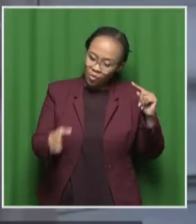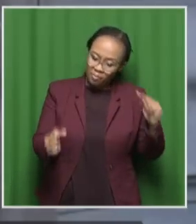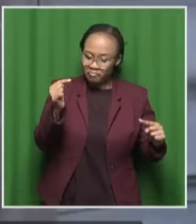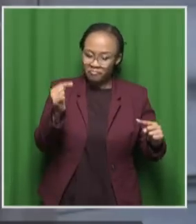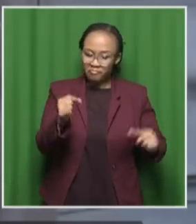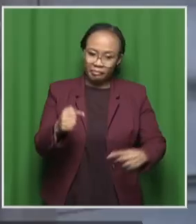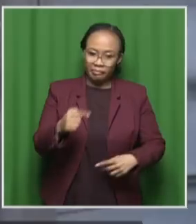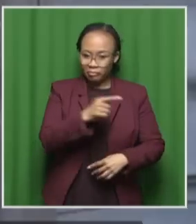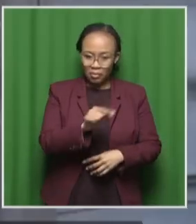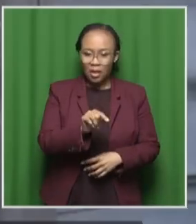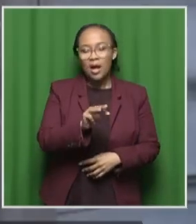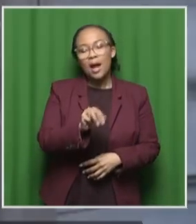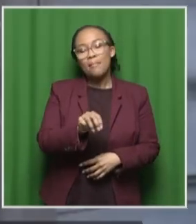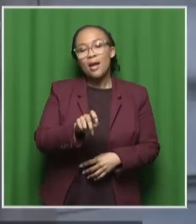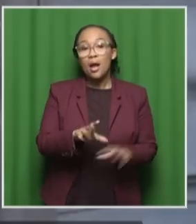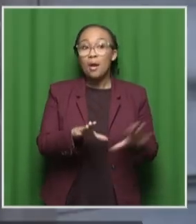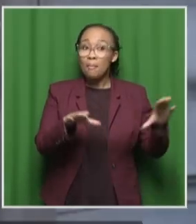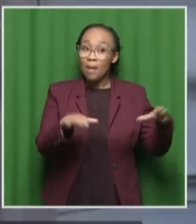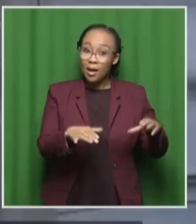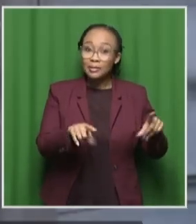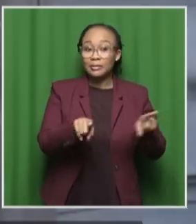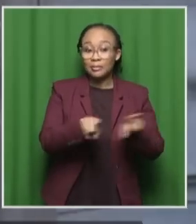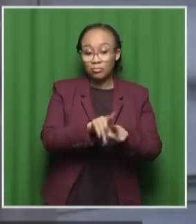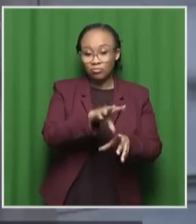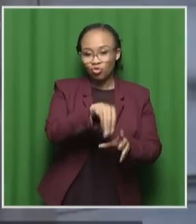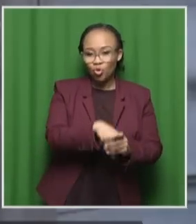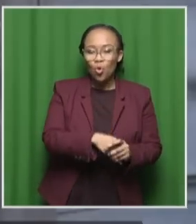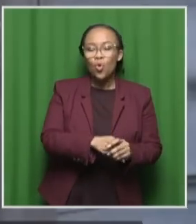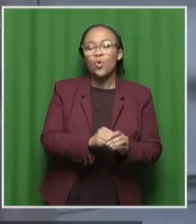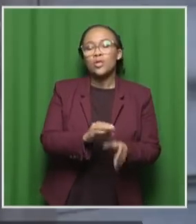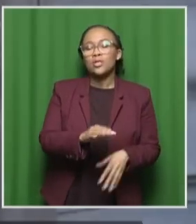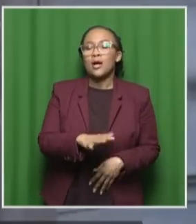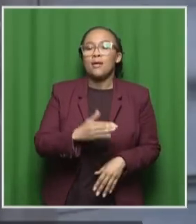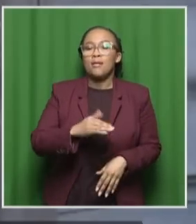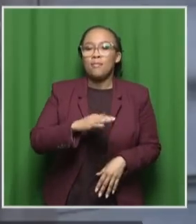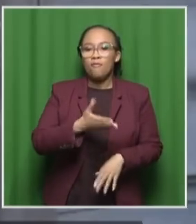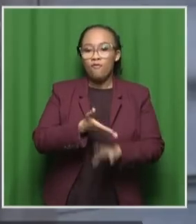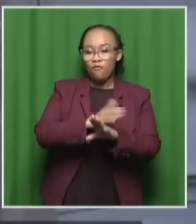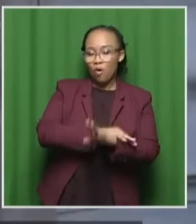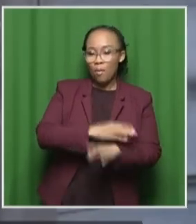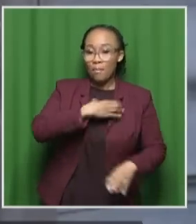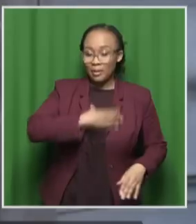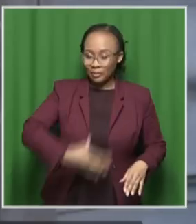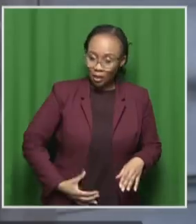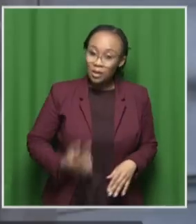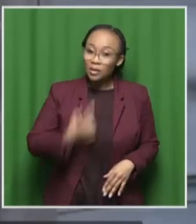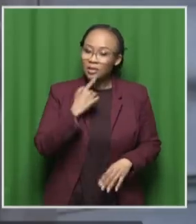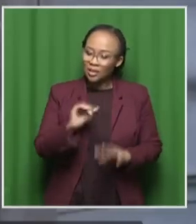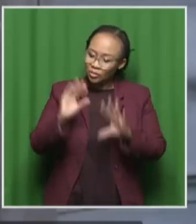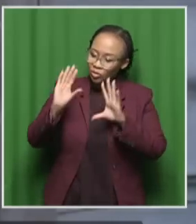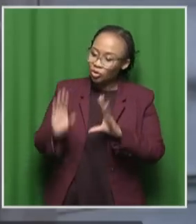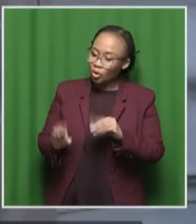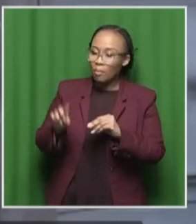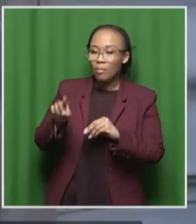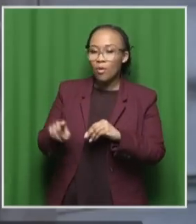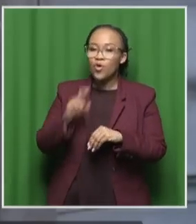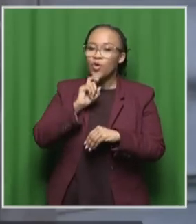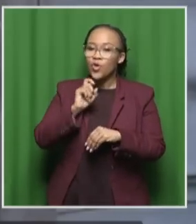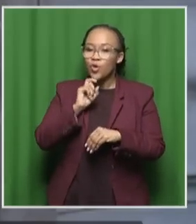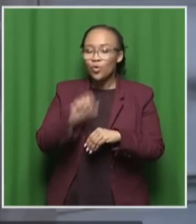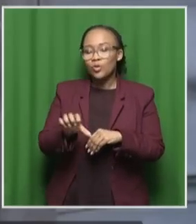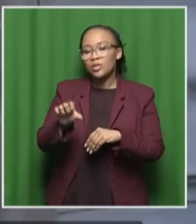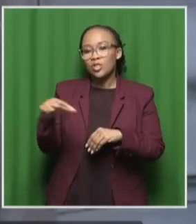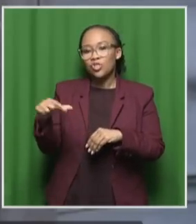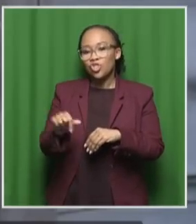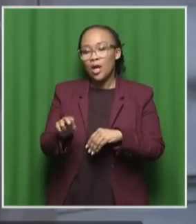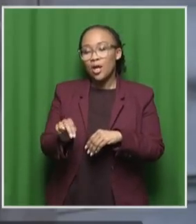MK party and the former president to stop the SABC from using the term Government of National Unity and GNU. Remember, the MK will